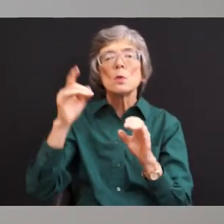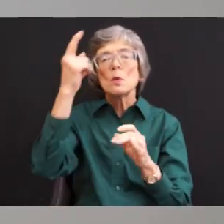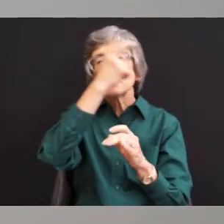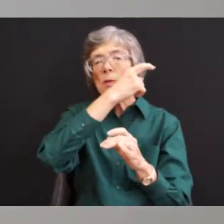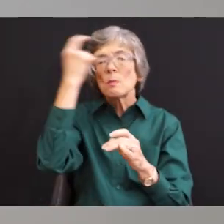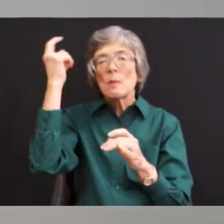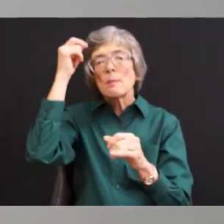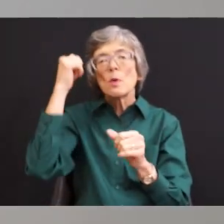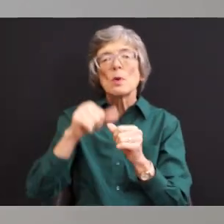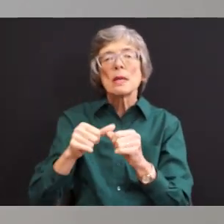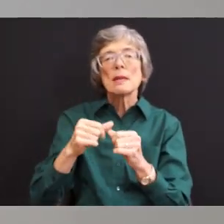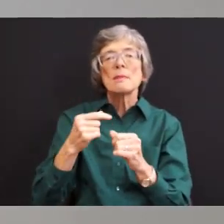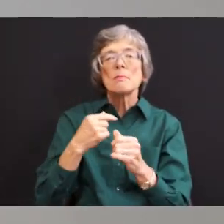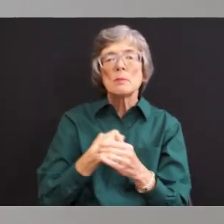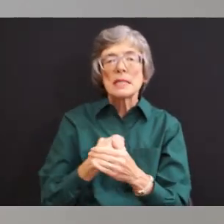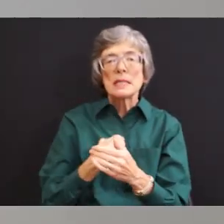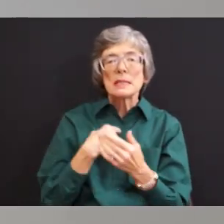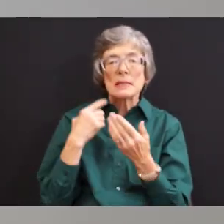me.